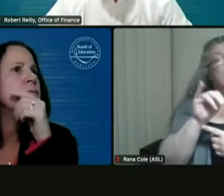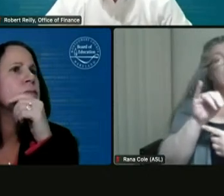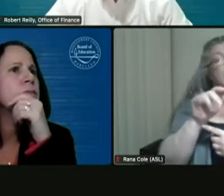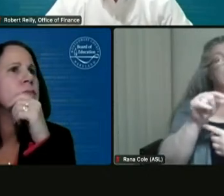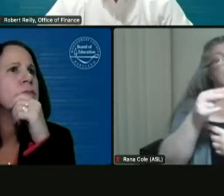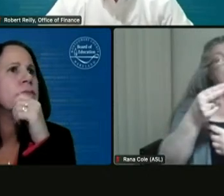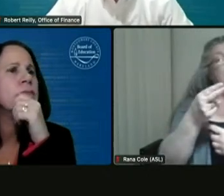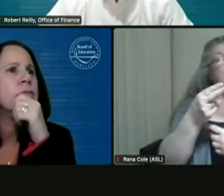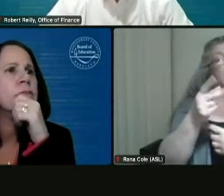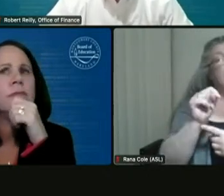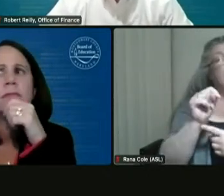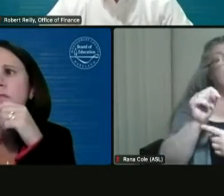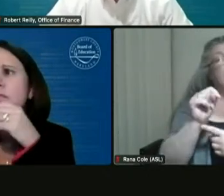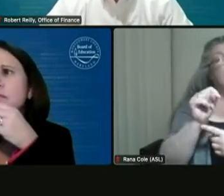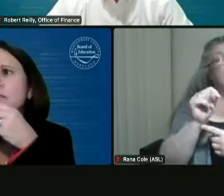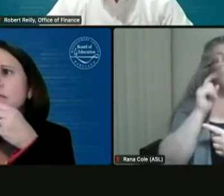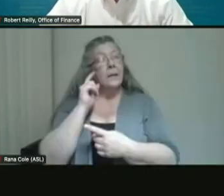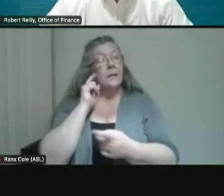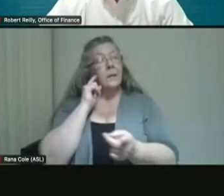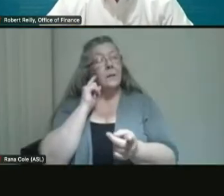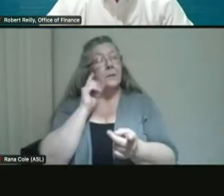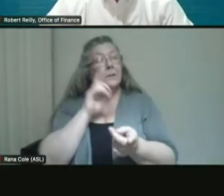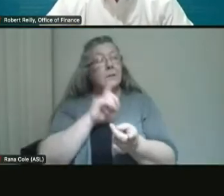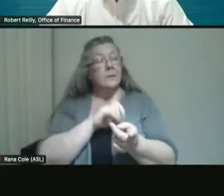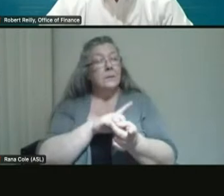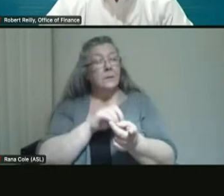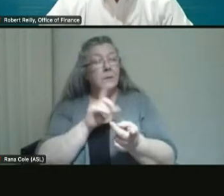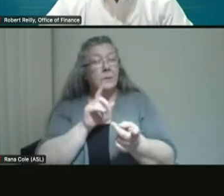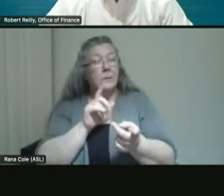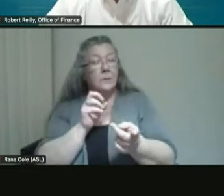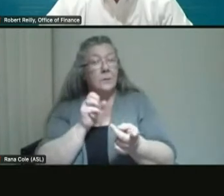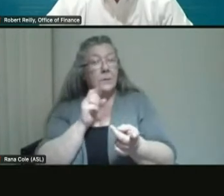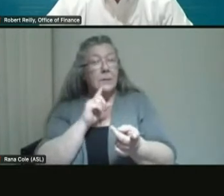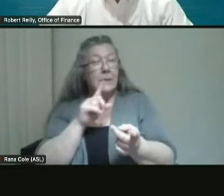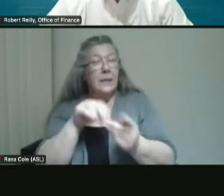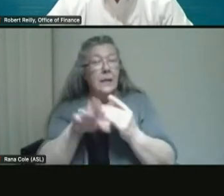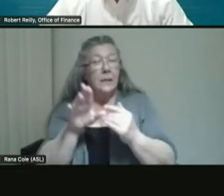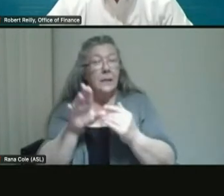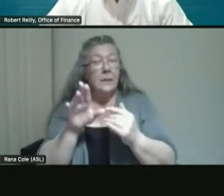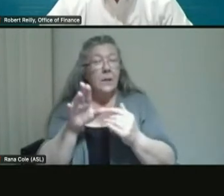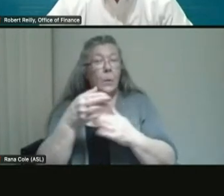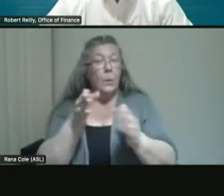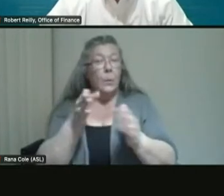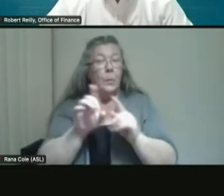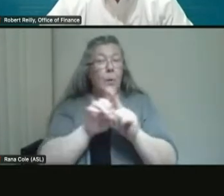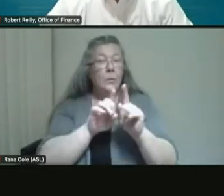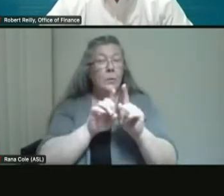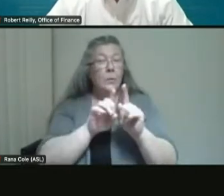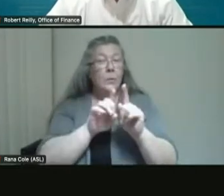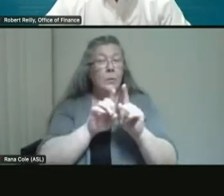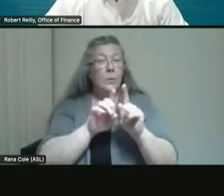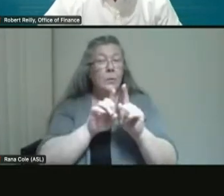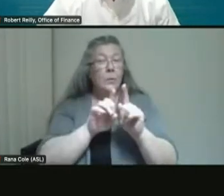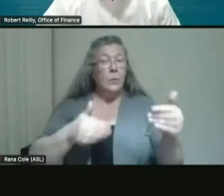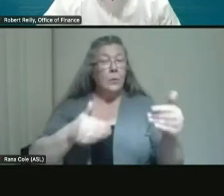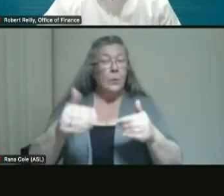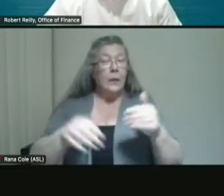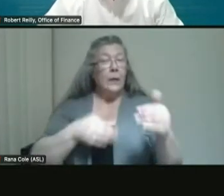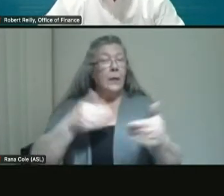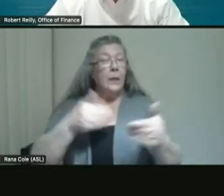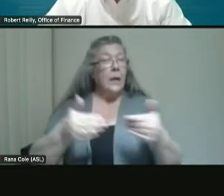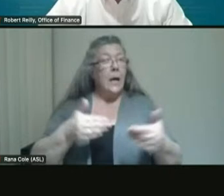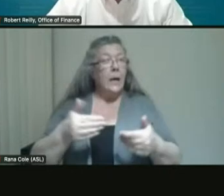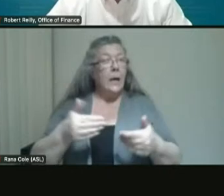loosely about staff recruitment, including bus drivers. I don't know if you want to take that as part of this evening's Q&A.